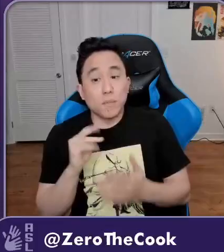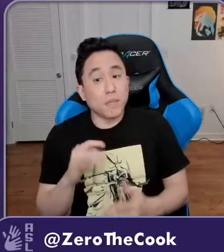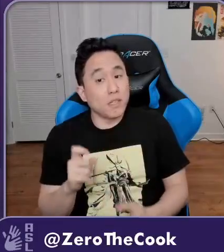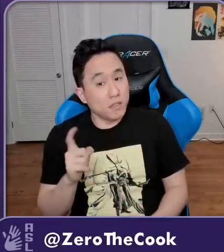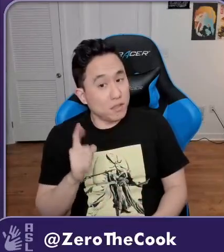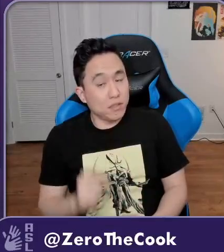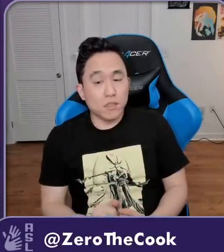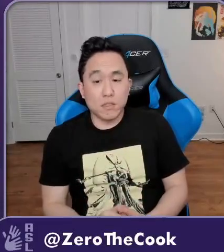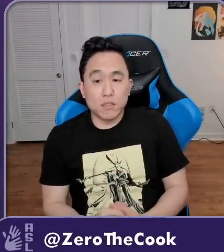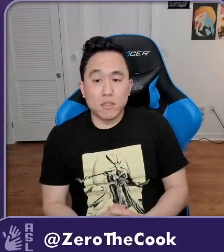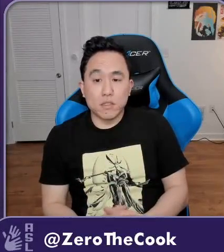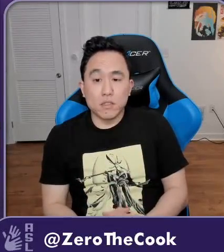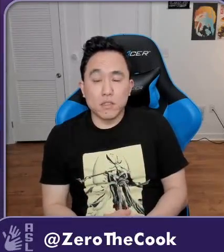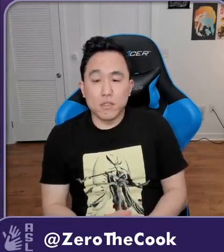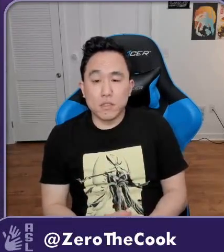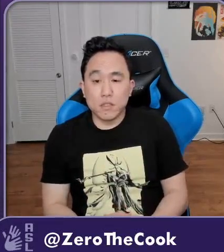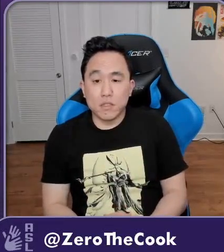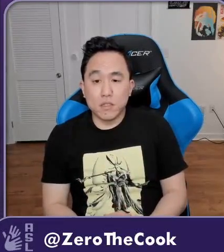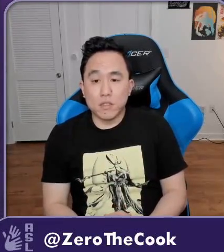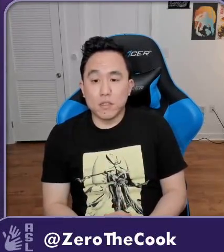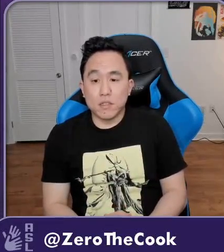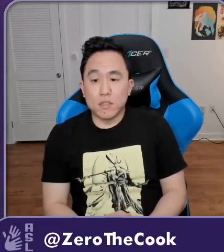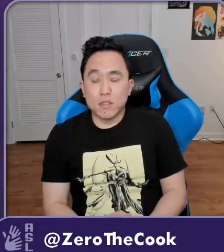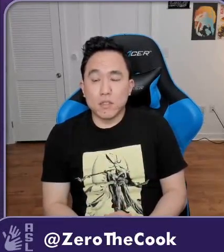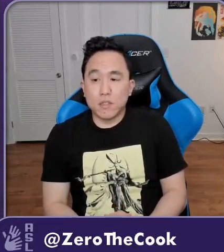Round one. Fight.